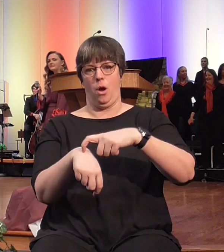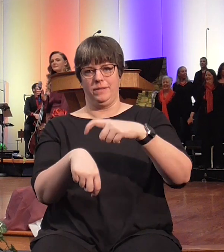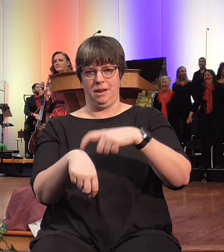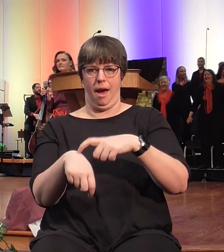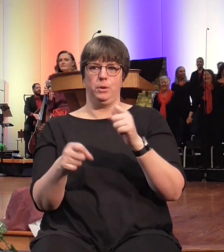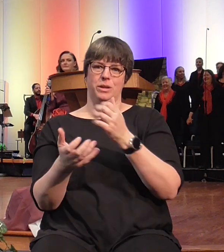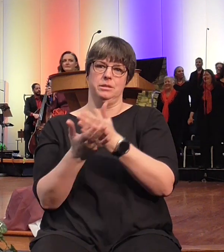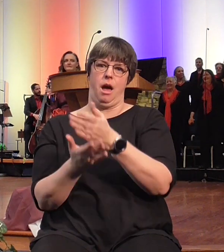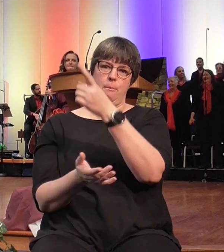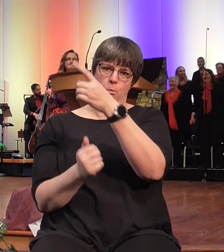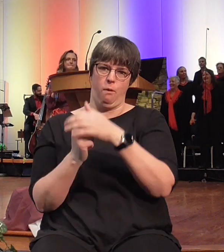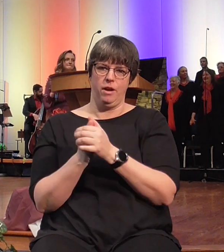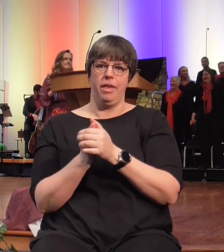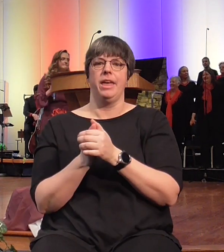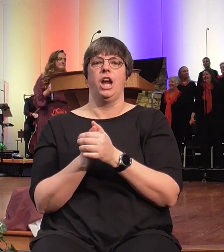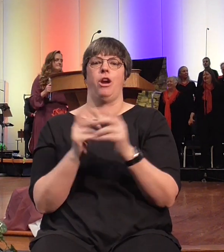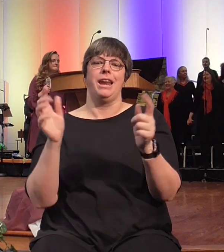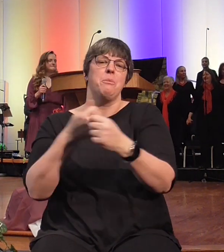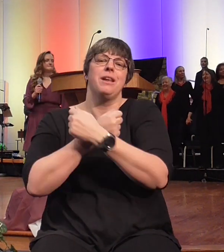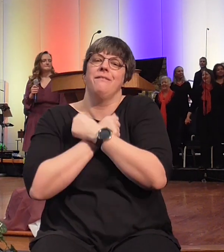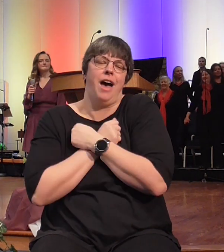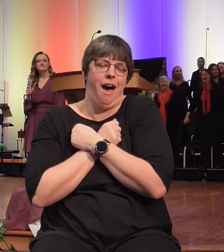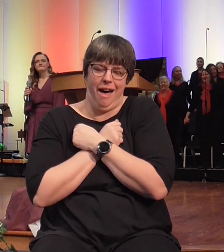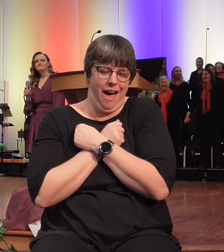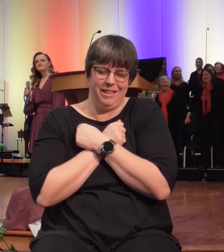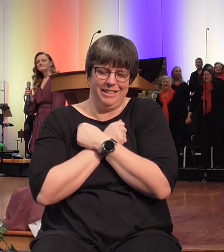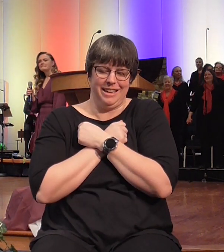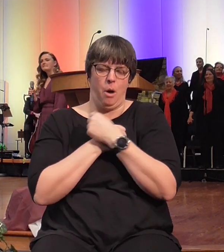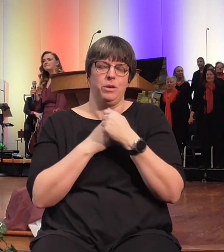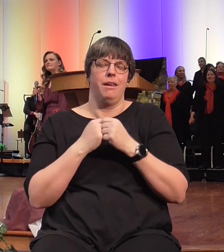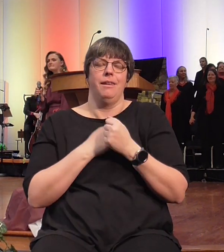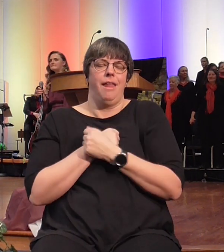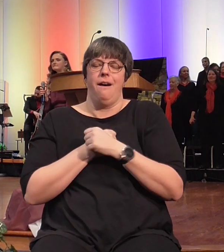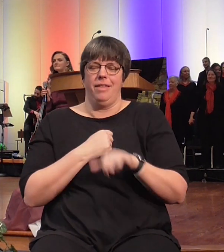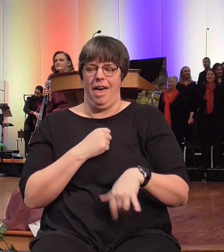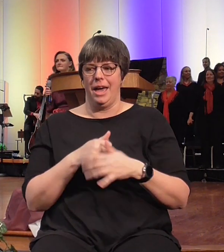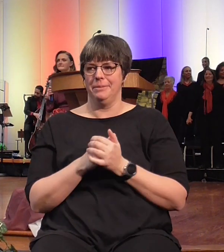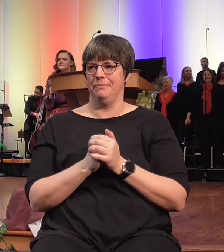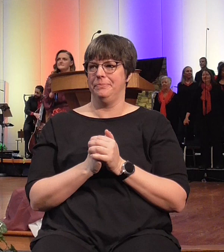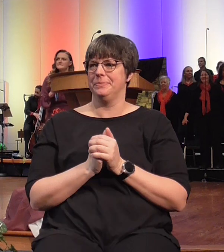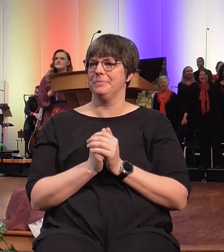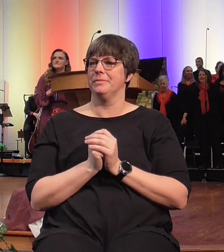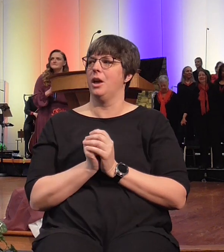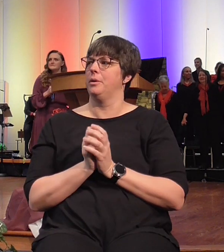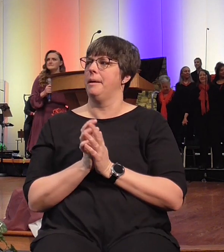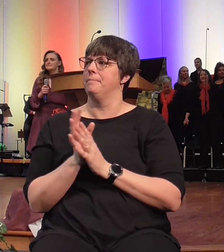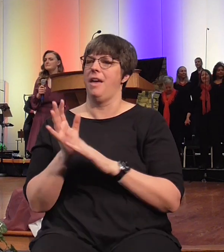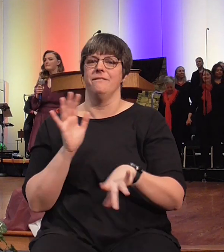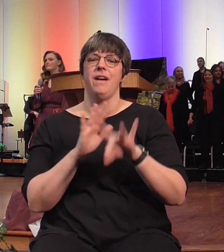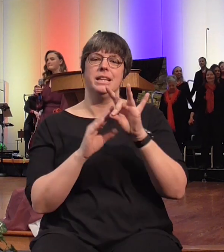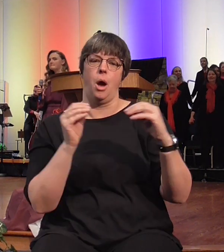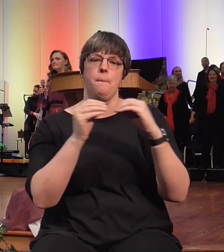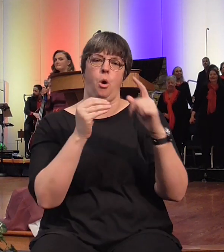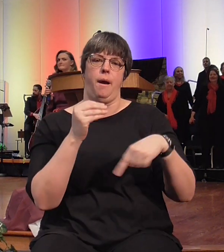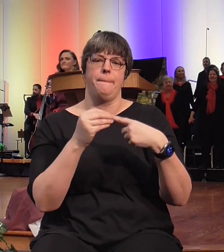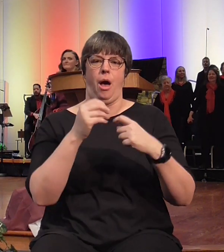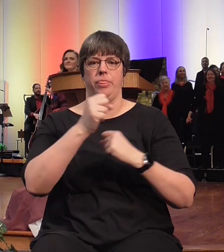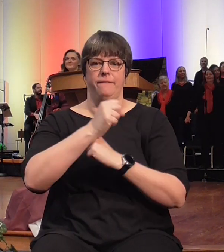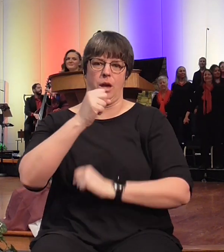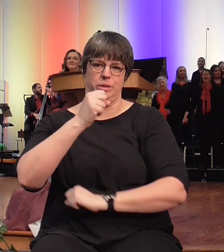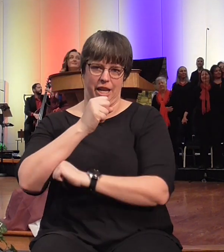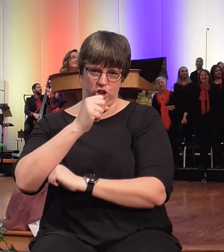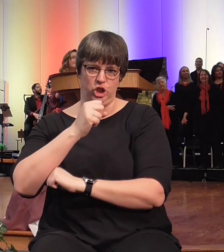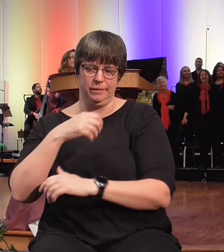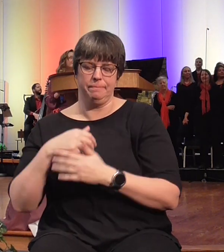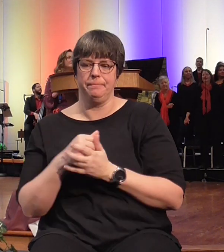want to stop over there and have a hug, I'd love to have that happen and find out more about our incredible Mile High Church Foundation.